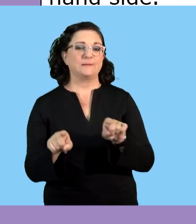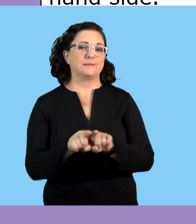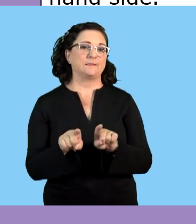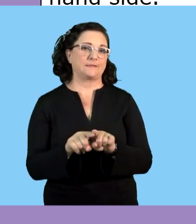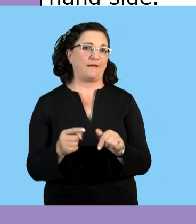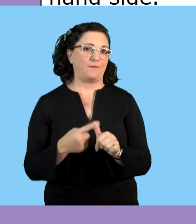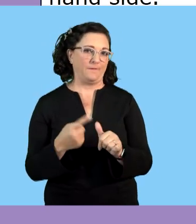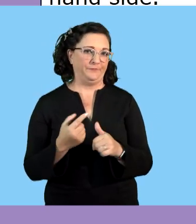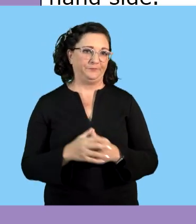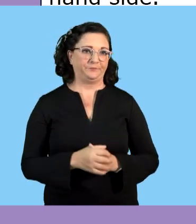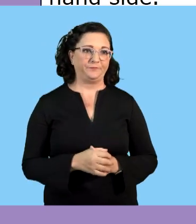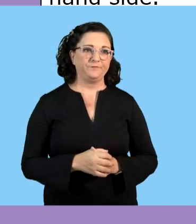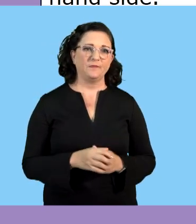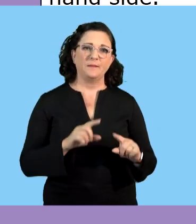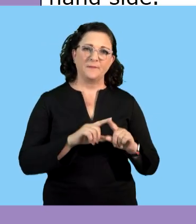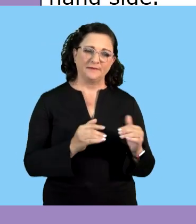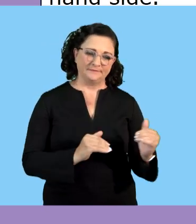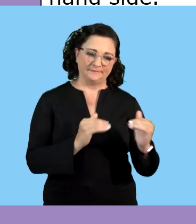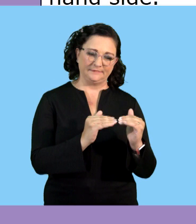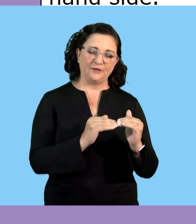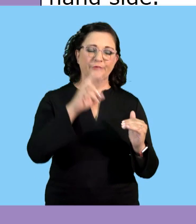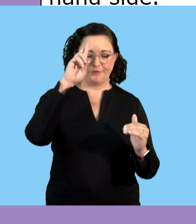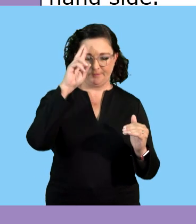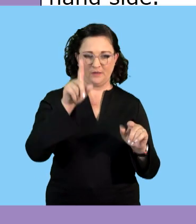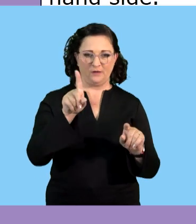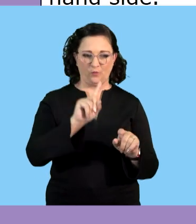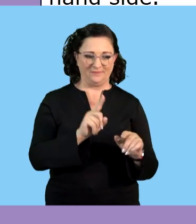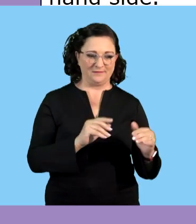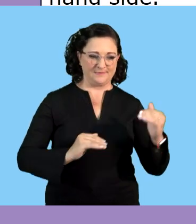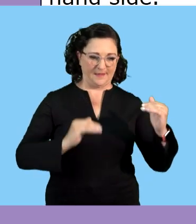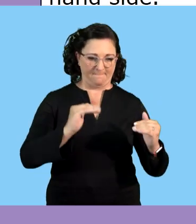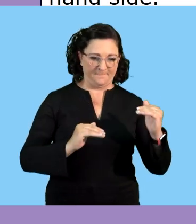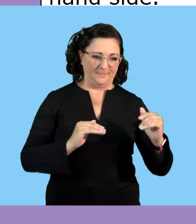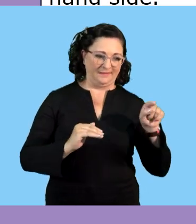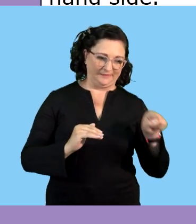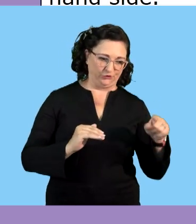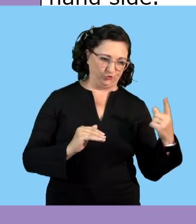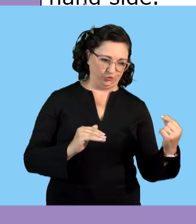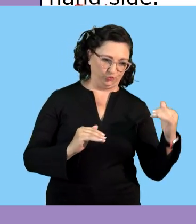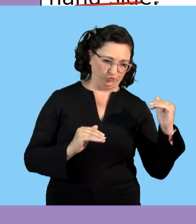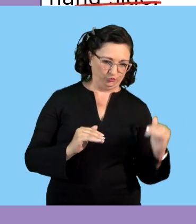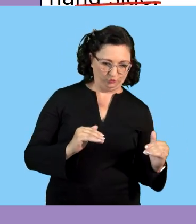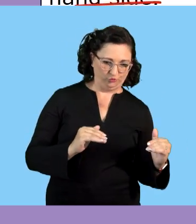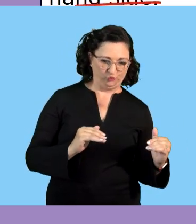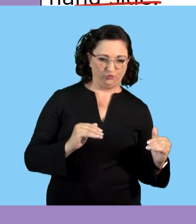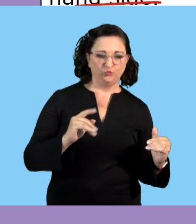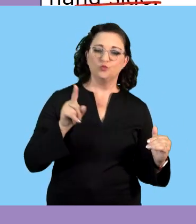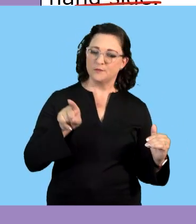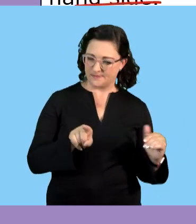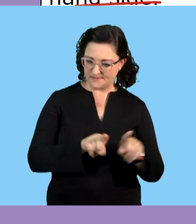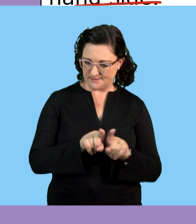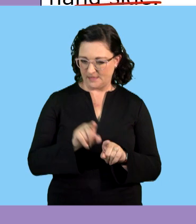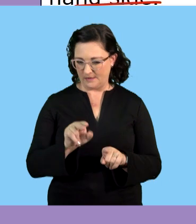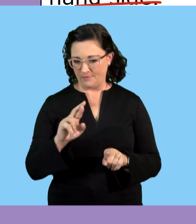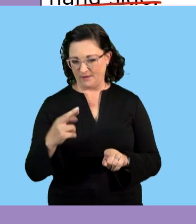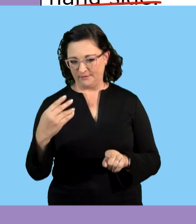what we must always remember is that an equation is like a scale. What is done on the left-hand side must be done on the